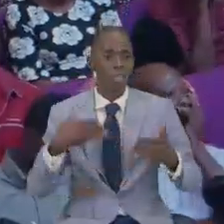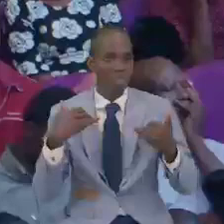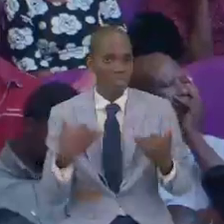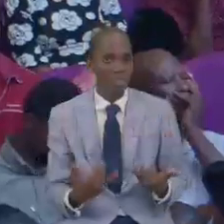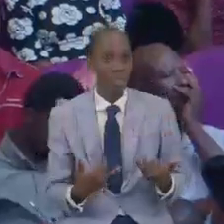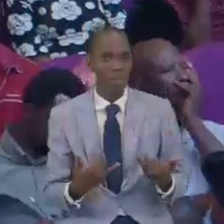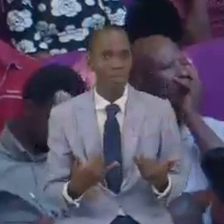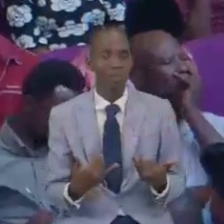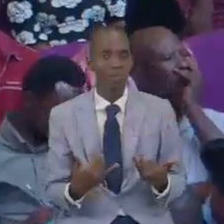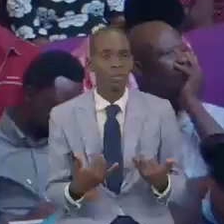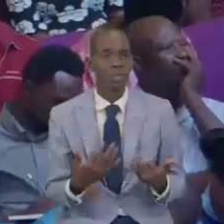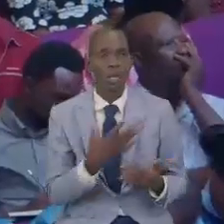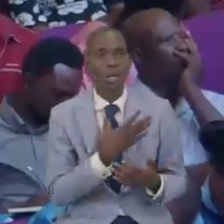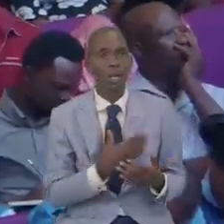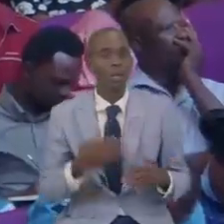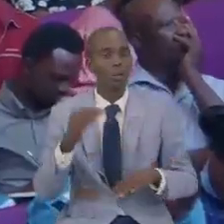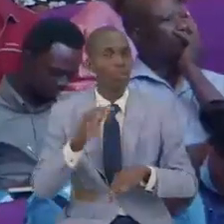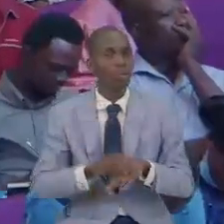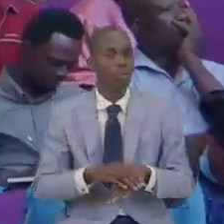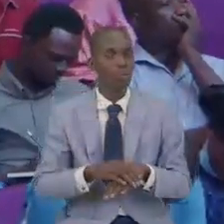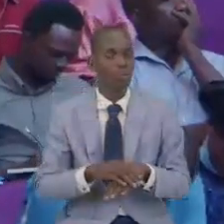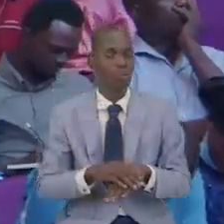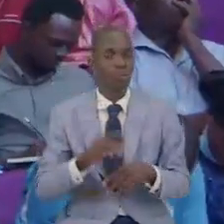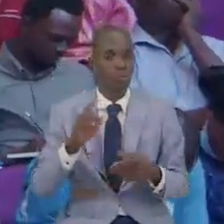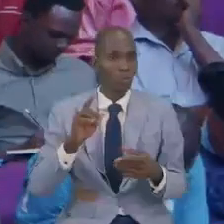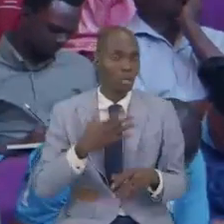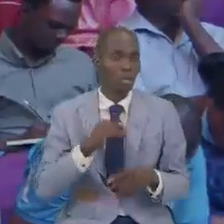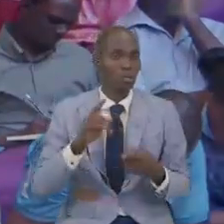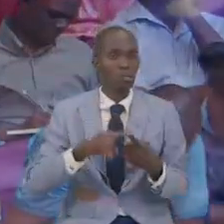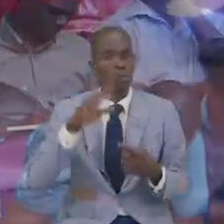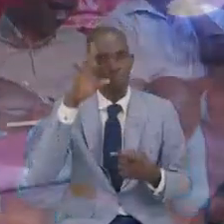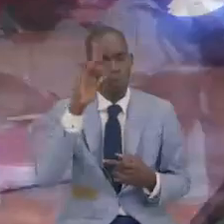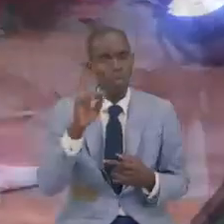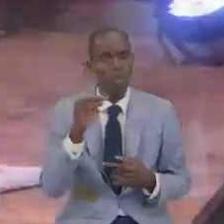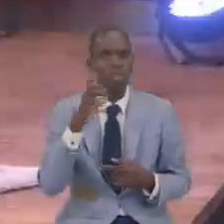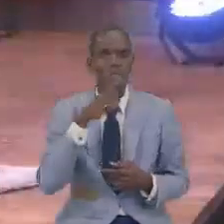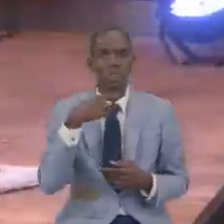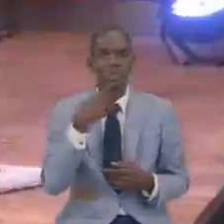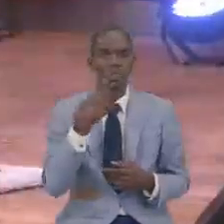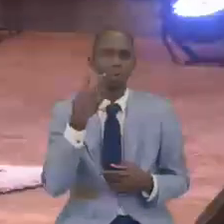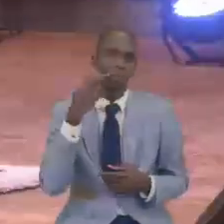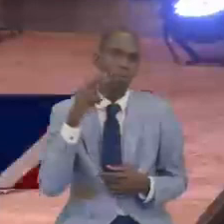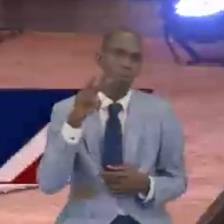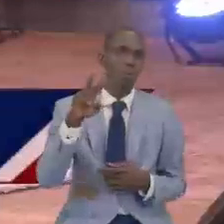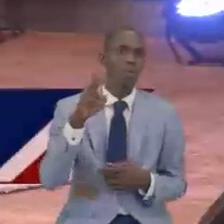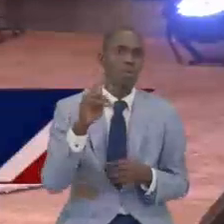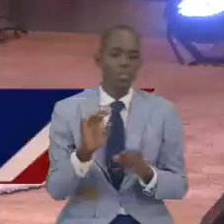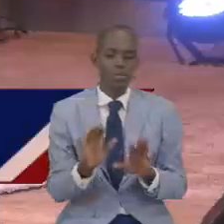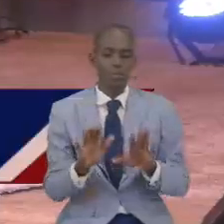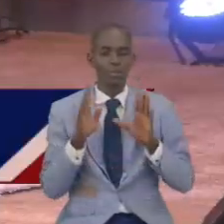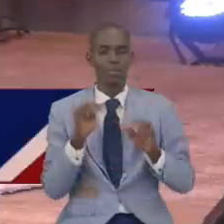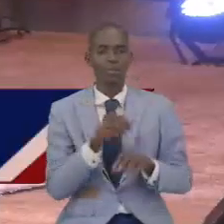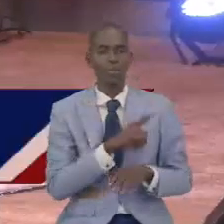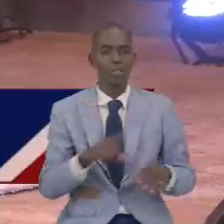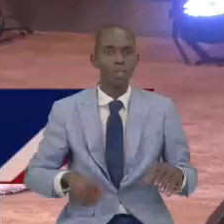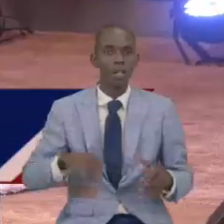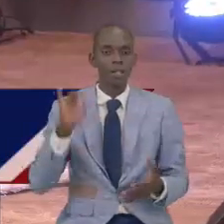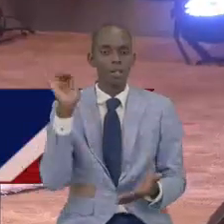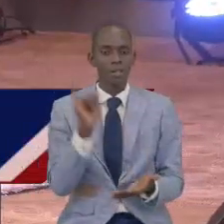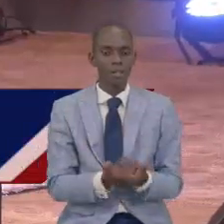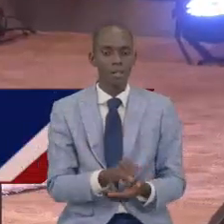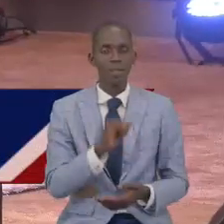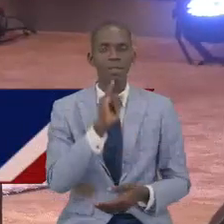unto man he saith, behold, the fear of the Lord, that is